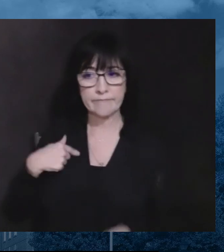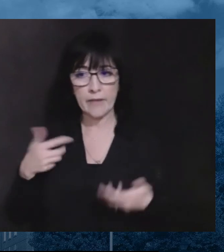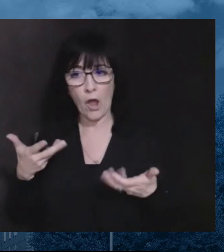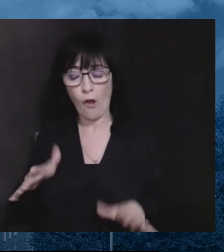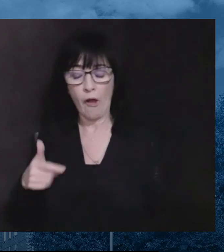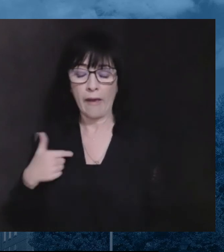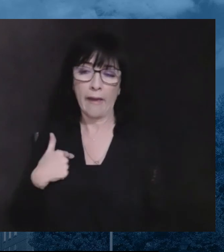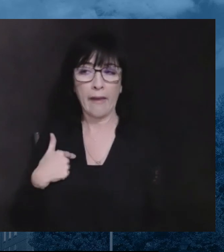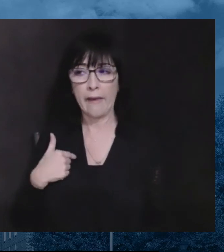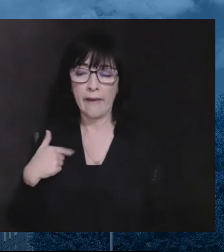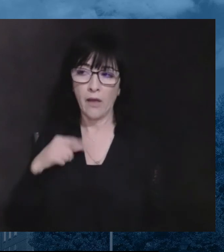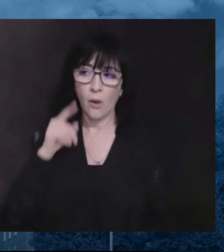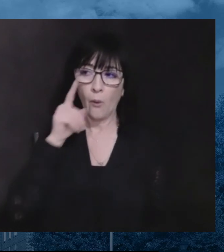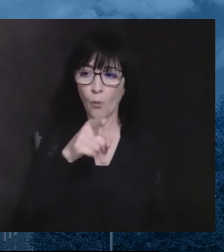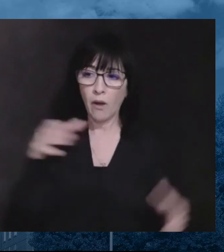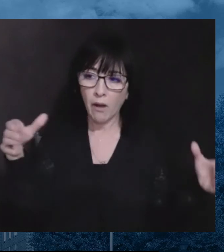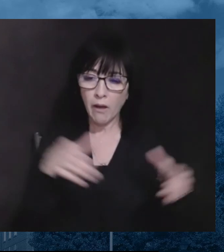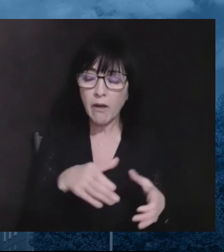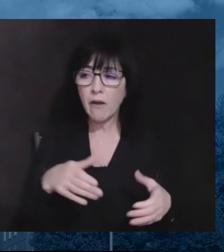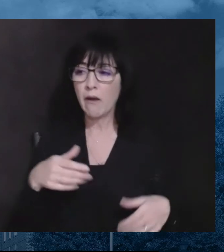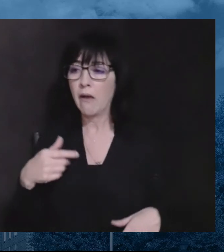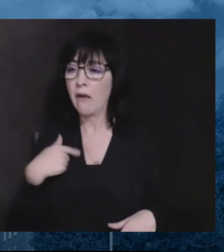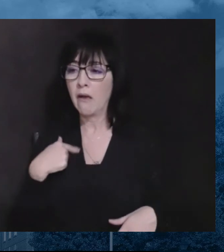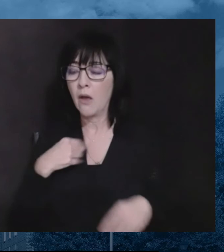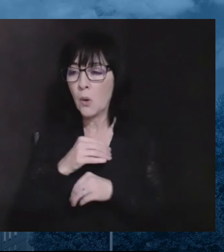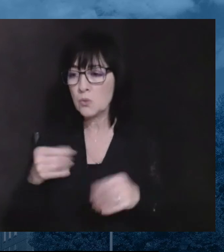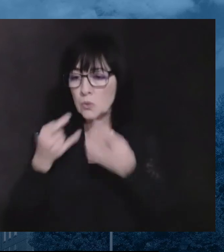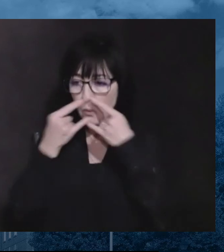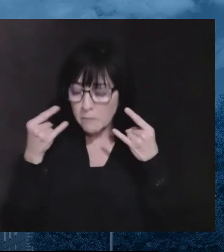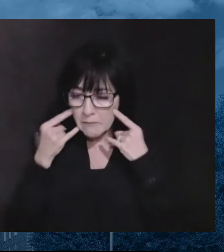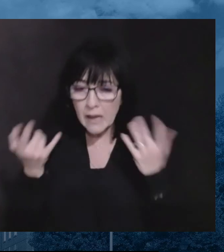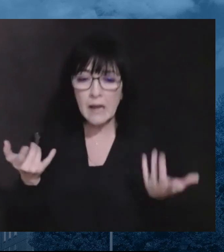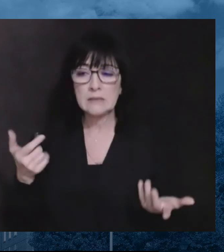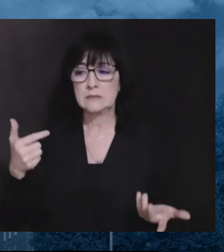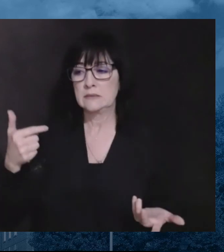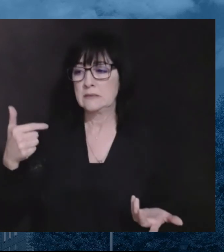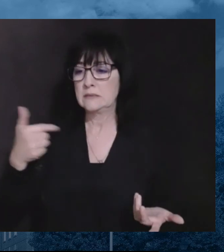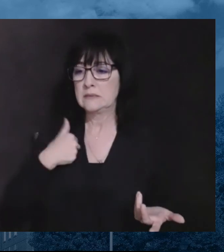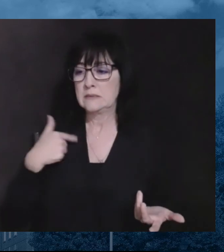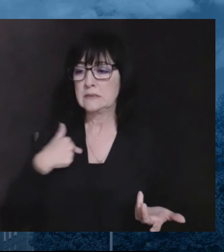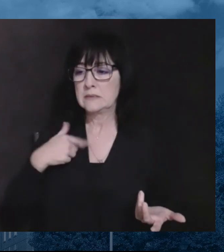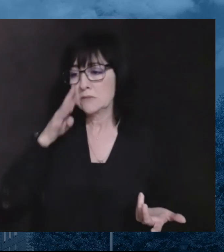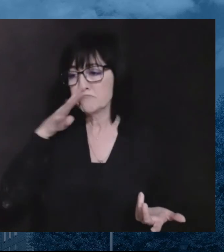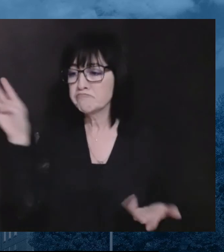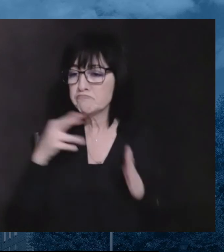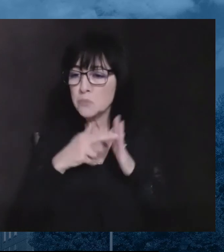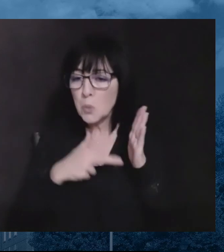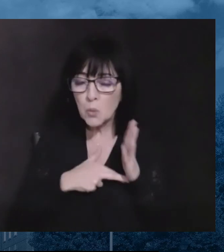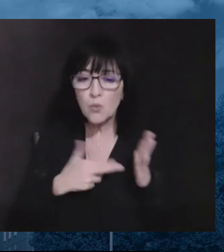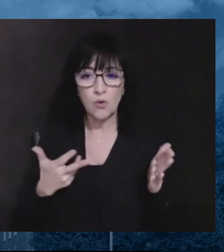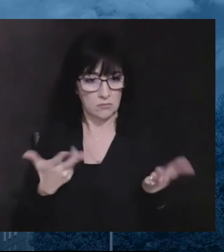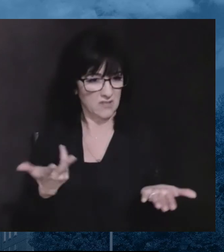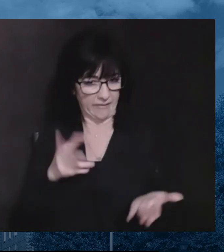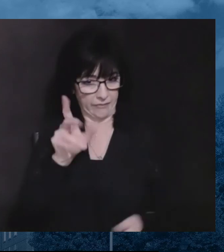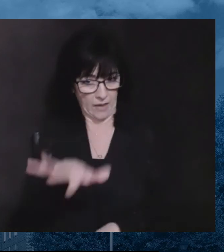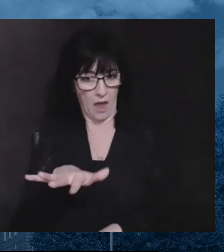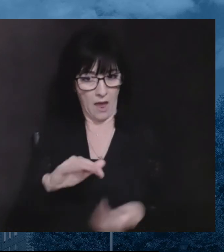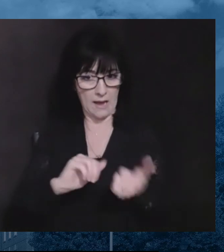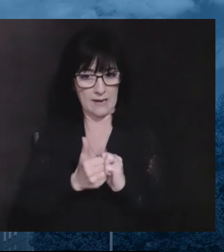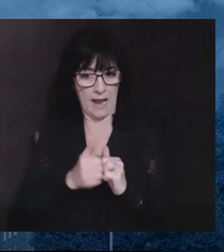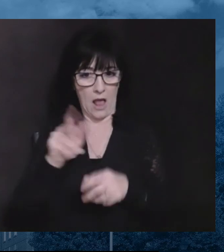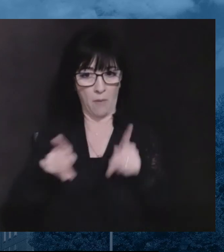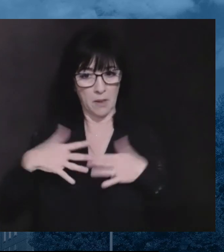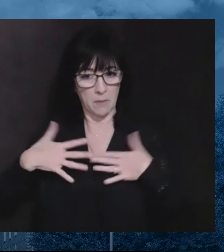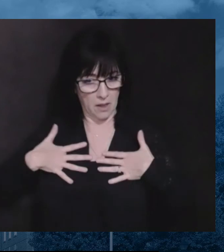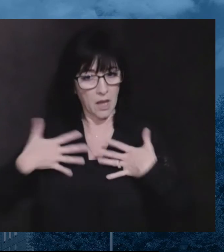that. And if it was just Delaware, it'd be one thing, but it's every state in their region and every state in the country and